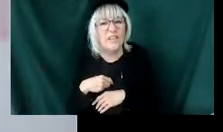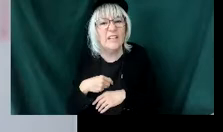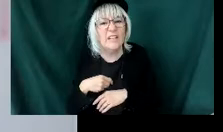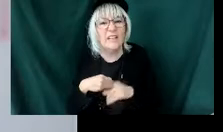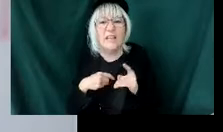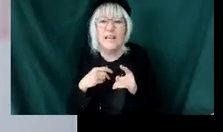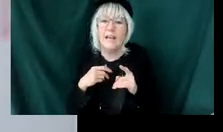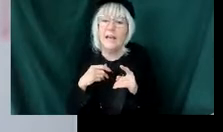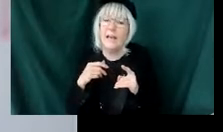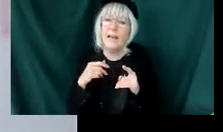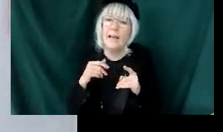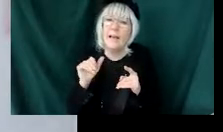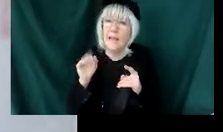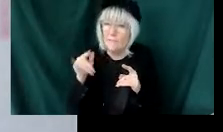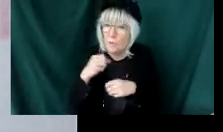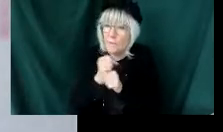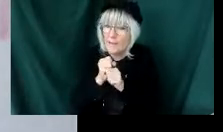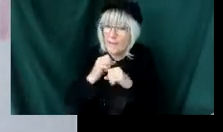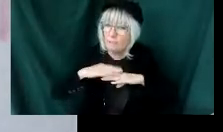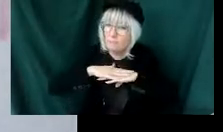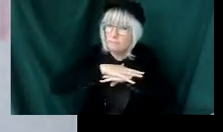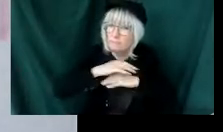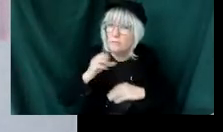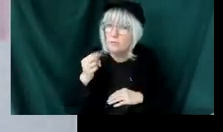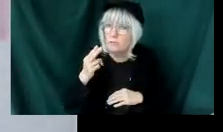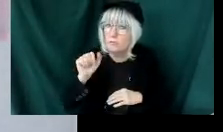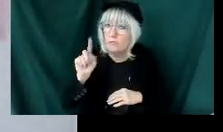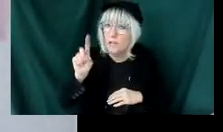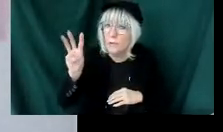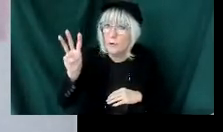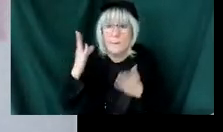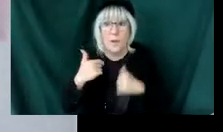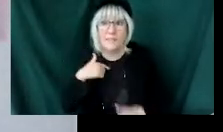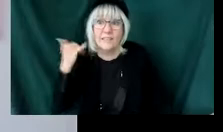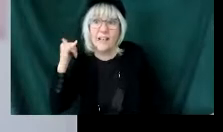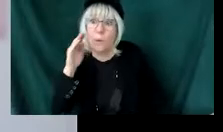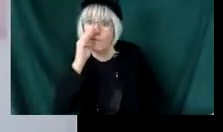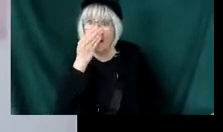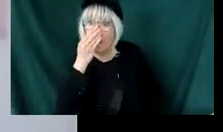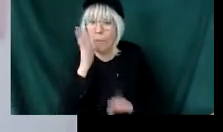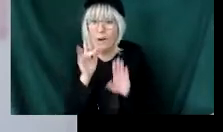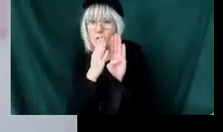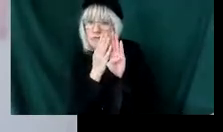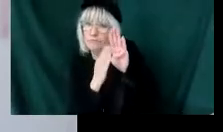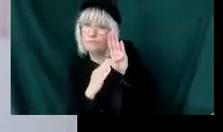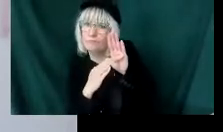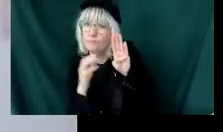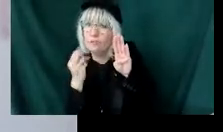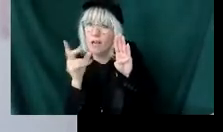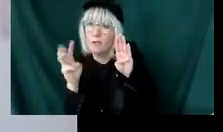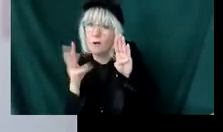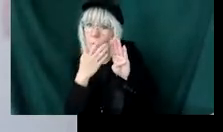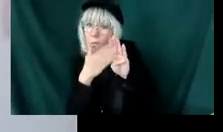doing something like making shadows on say we have a yellow flower and we want to put some shadows on